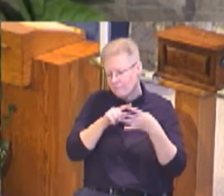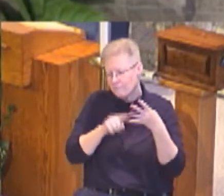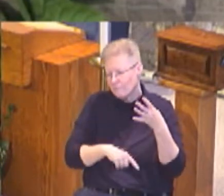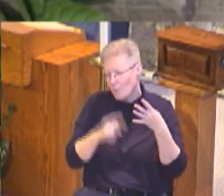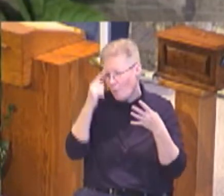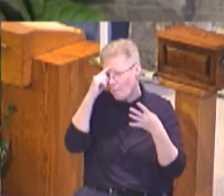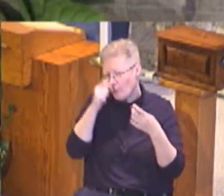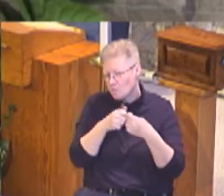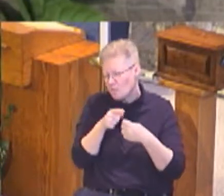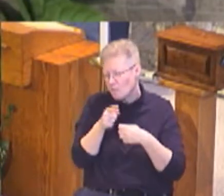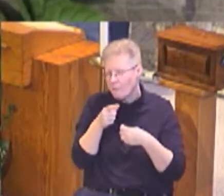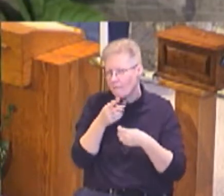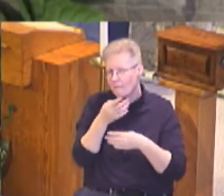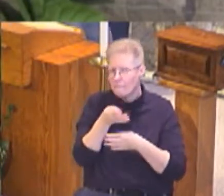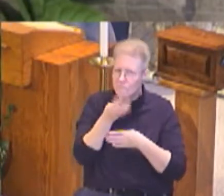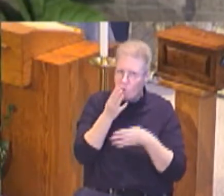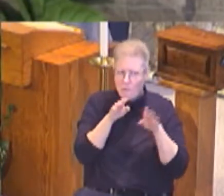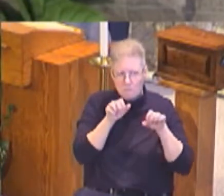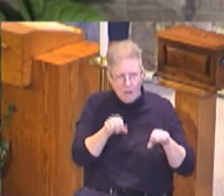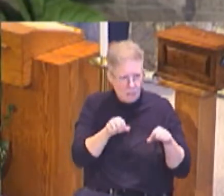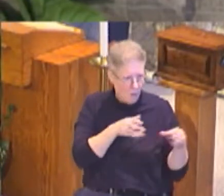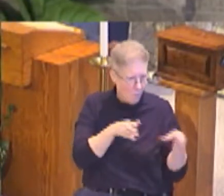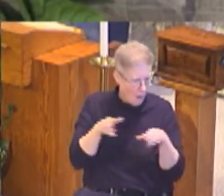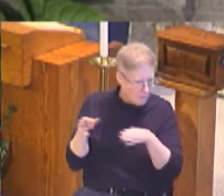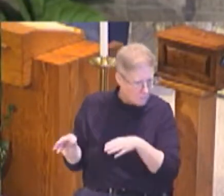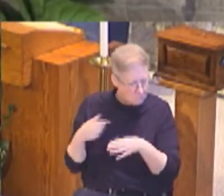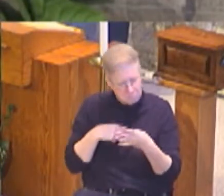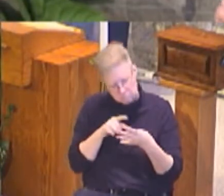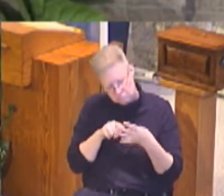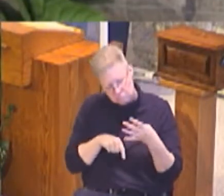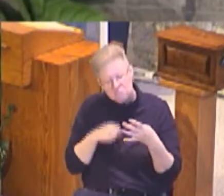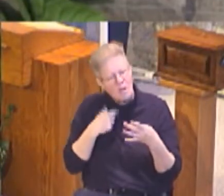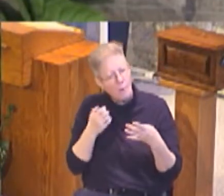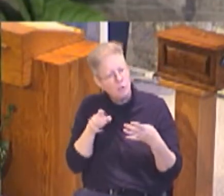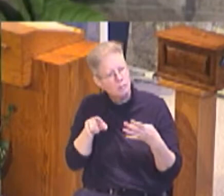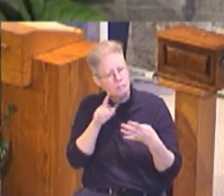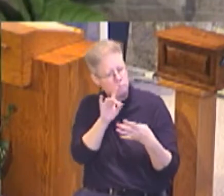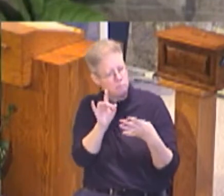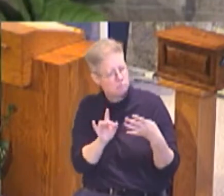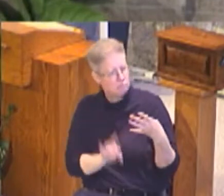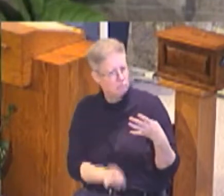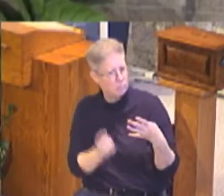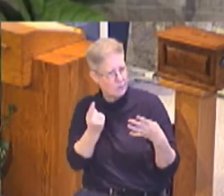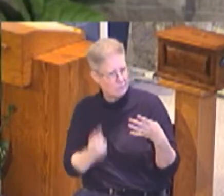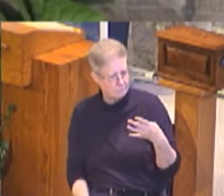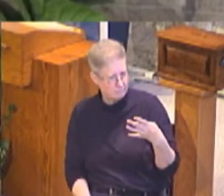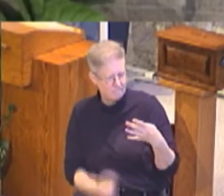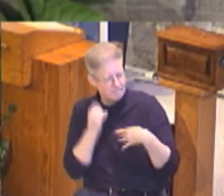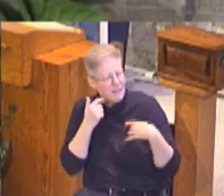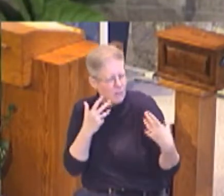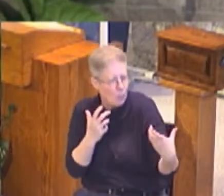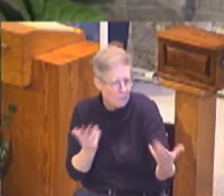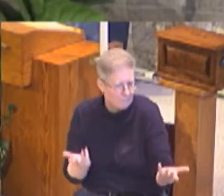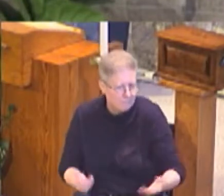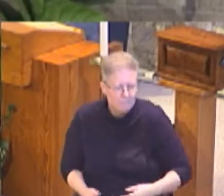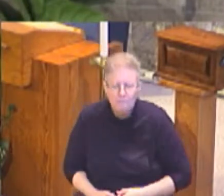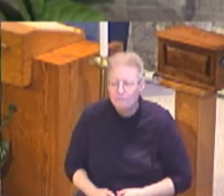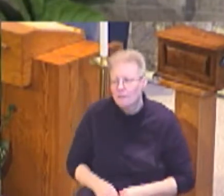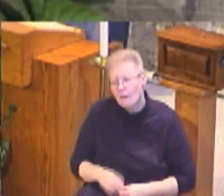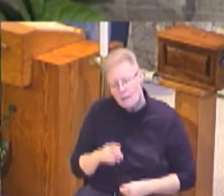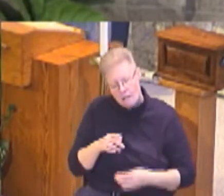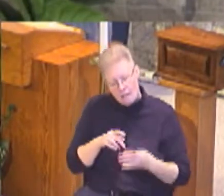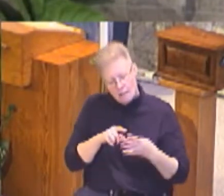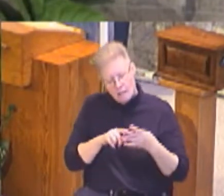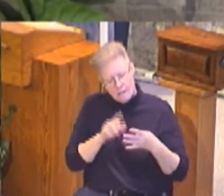you. And what I invite you to do is choose one of the four, if you decide to do so, to focus on